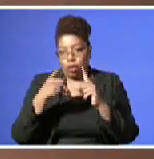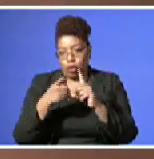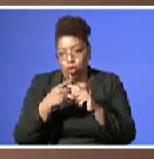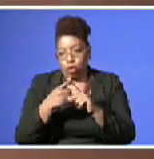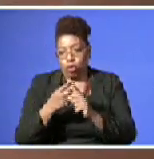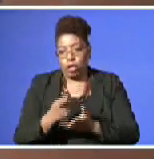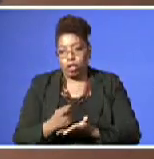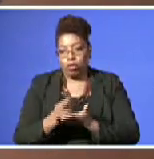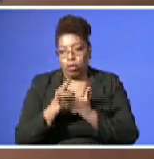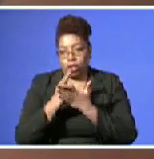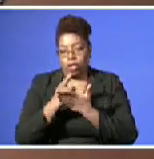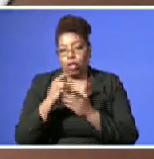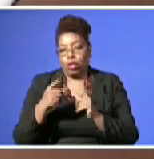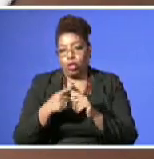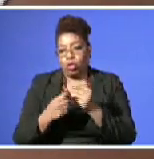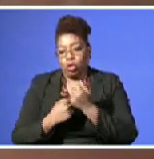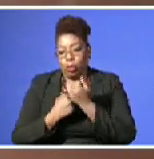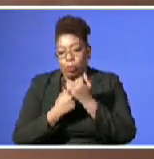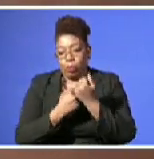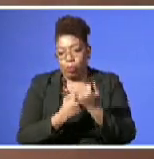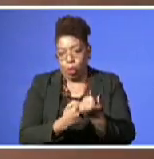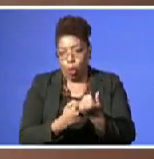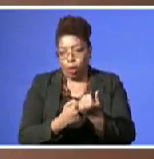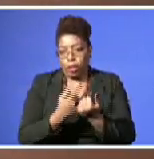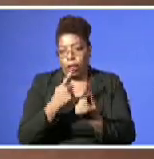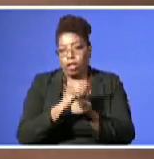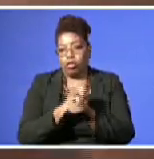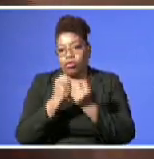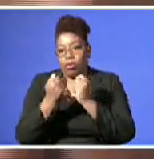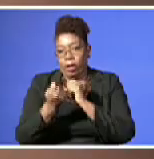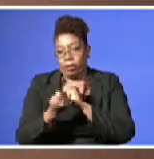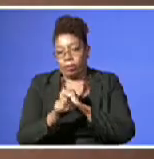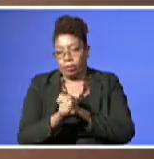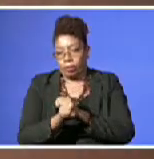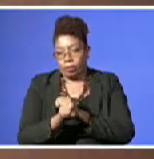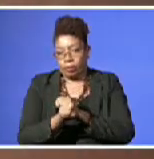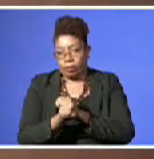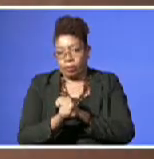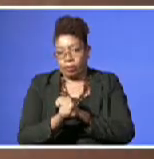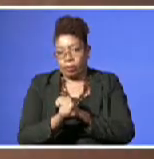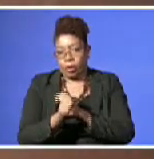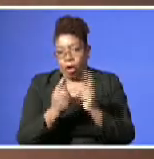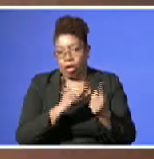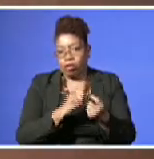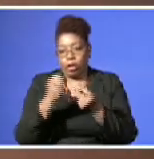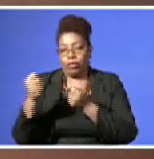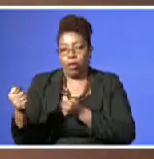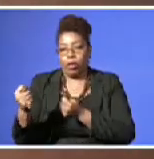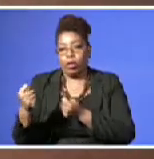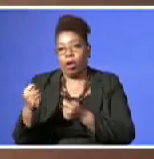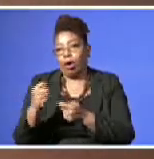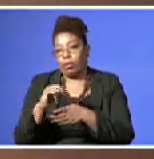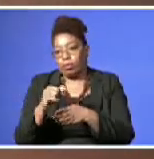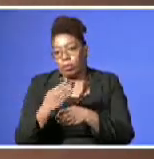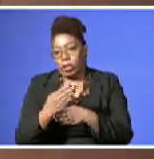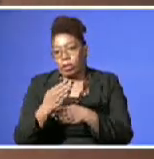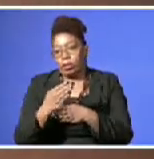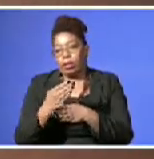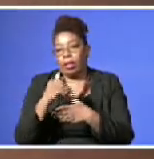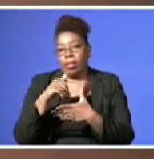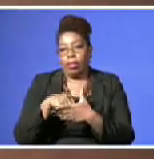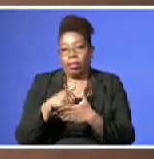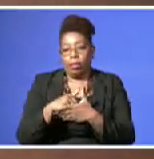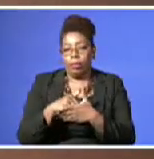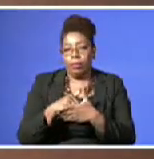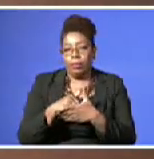of confidence and support the transforming and the transferring of the functions of the Industrial